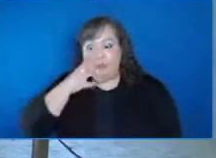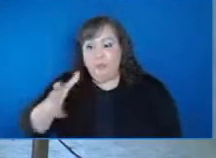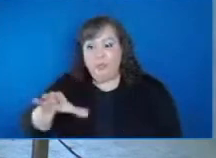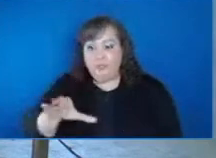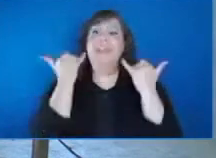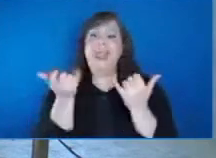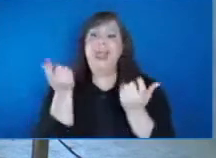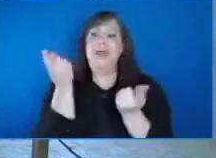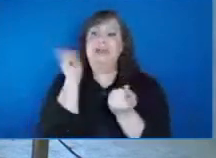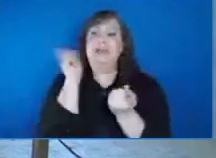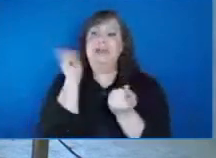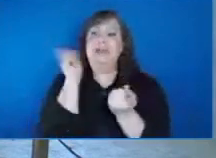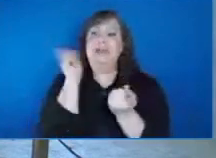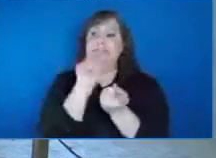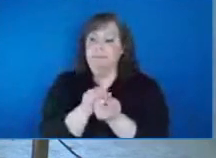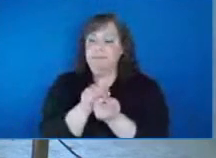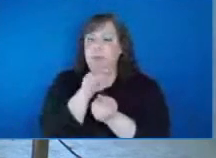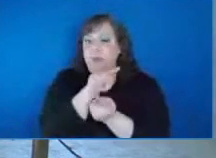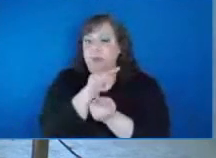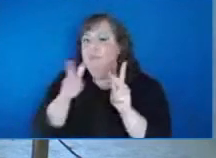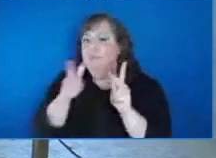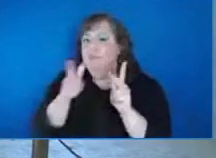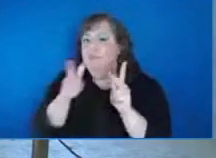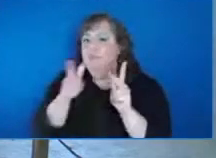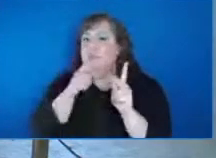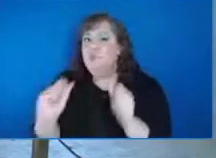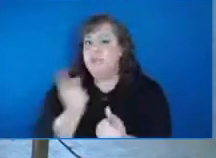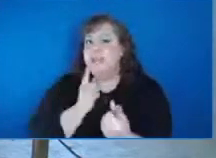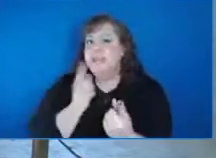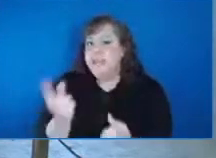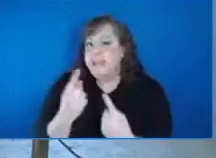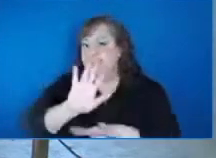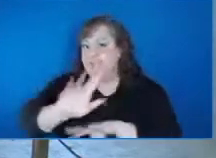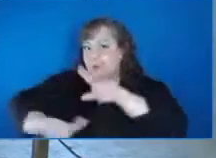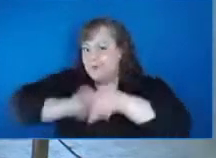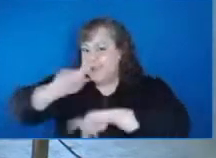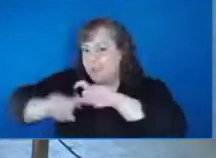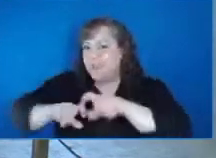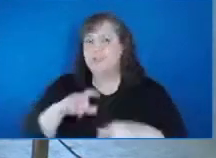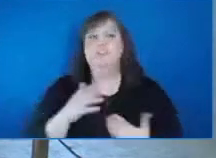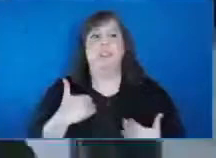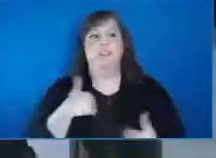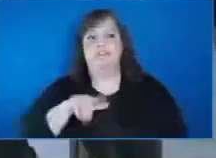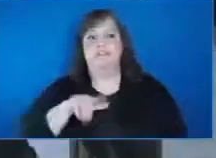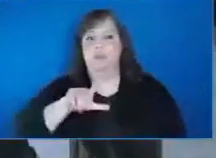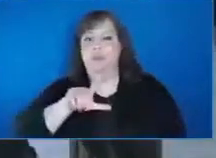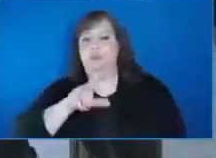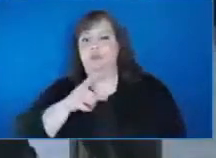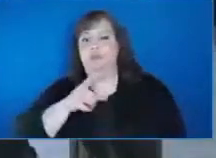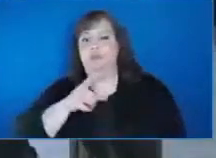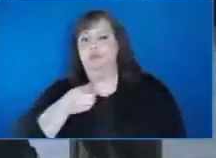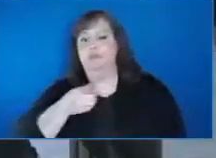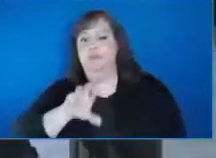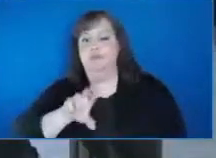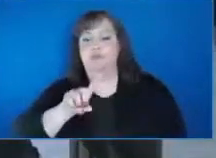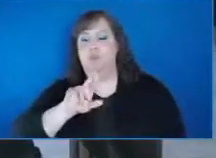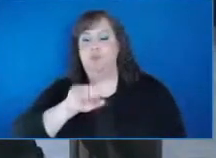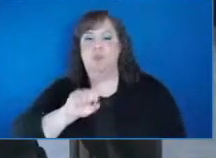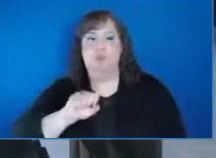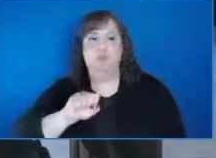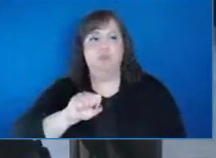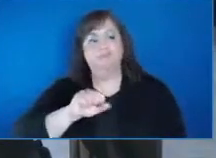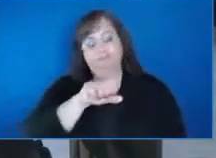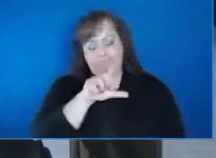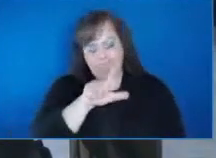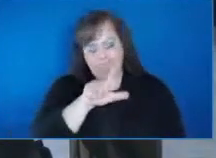me now are Dr. Lori Glaze, the Director of Planetary Science at NASA Headquarters, Lisa Wu, Mechanical Engineer